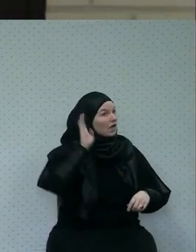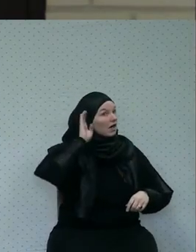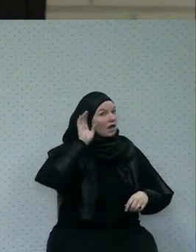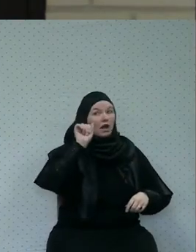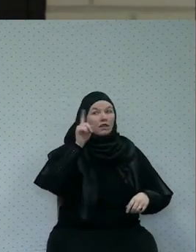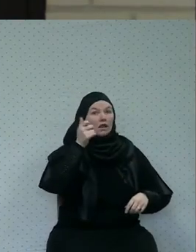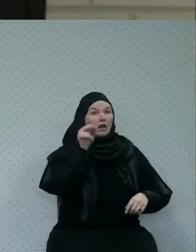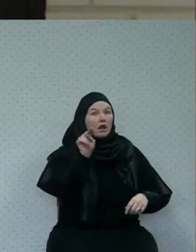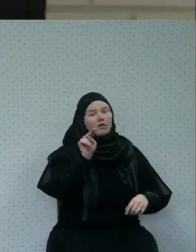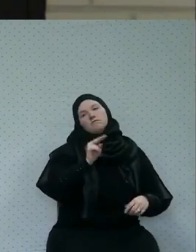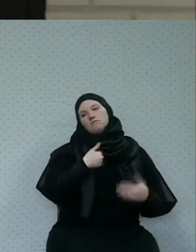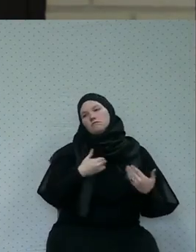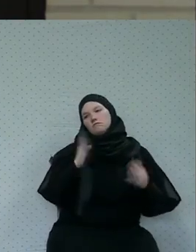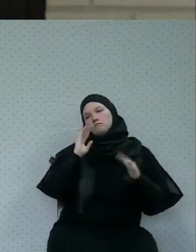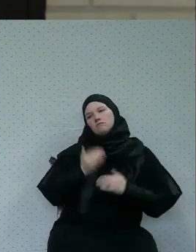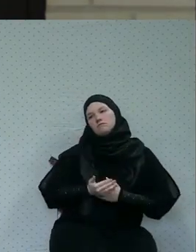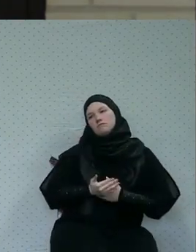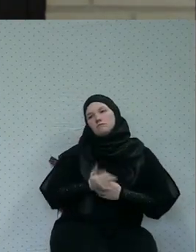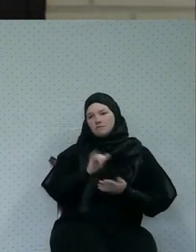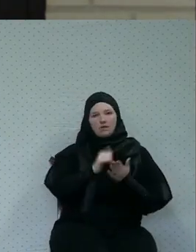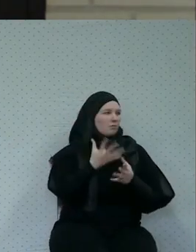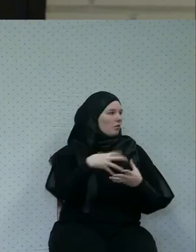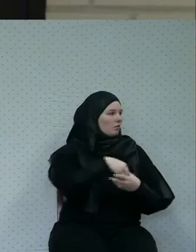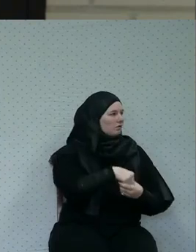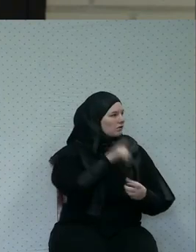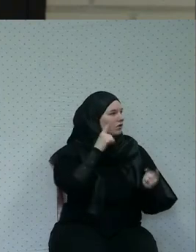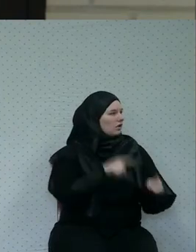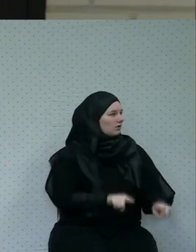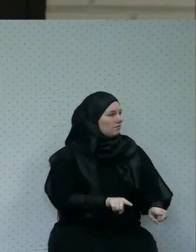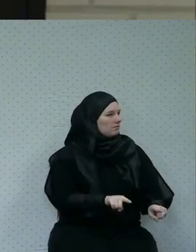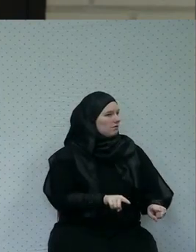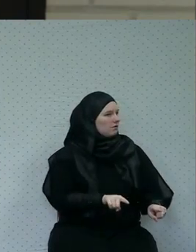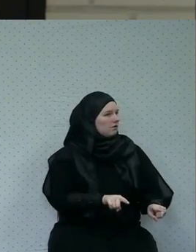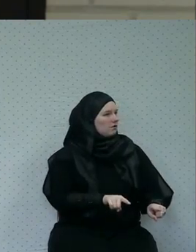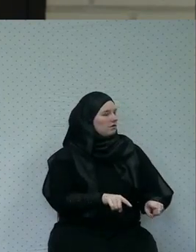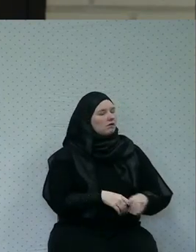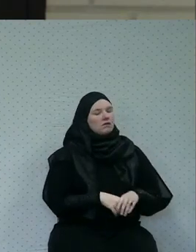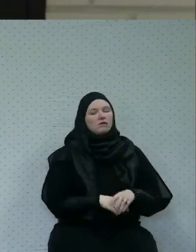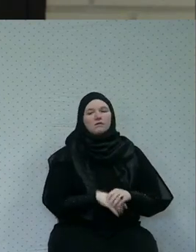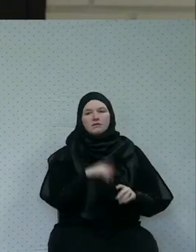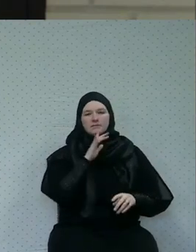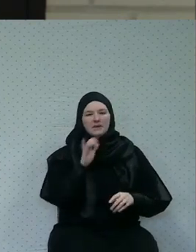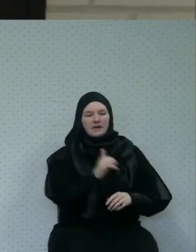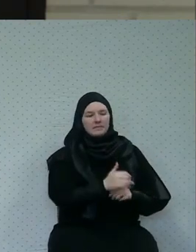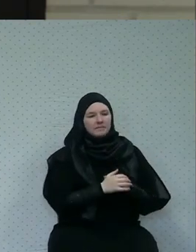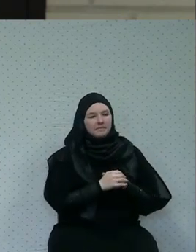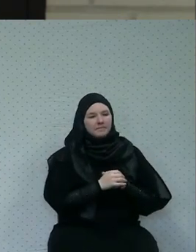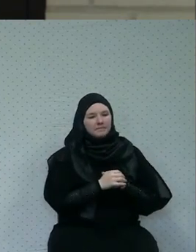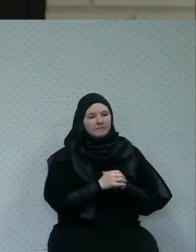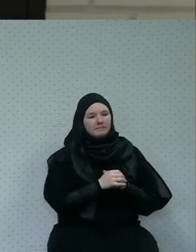answer. Istajibu lillah walirrasul idha da'akum lima